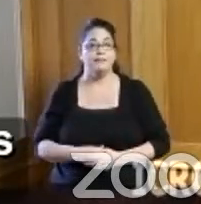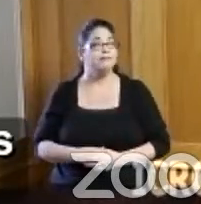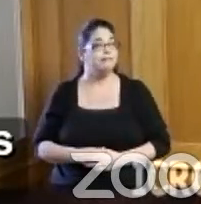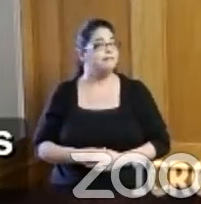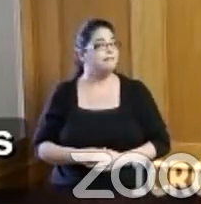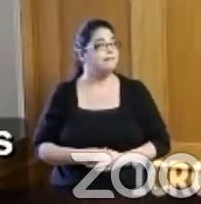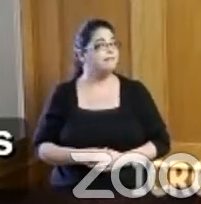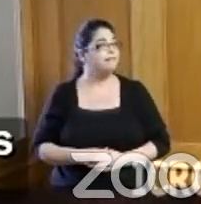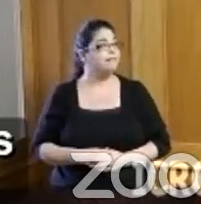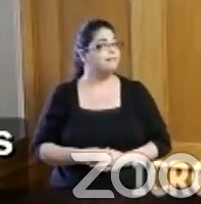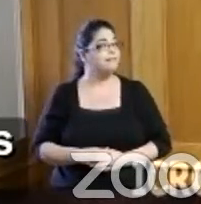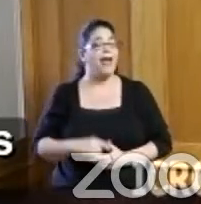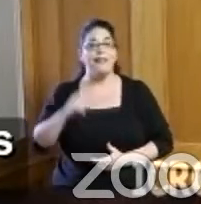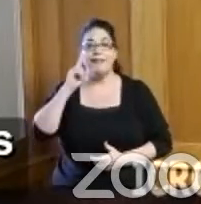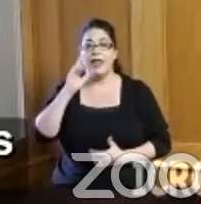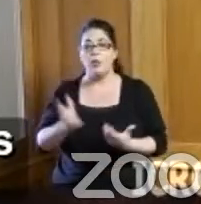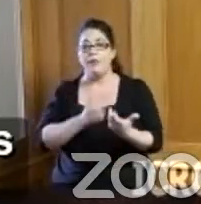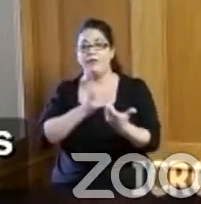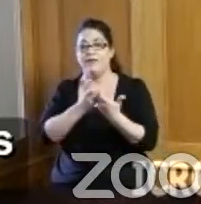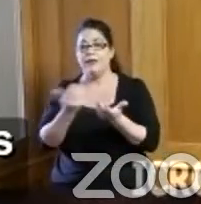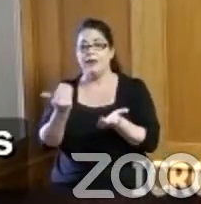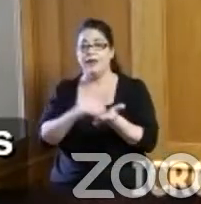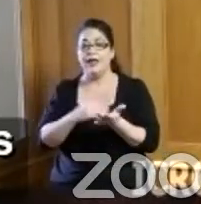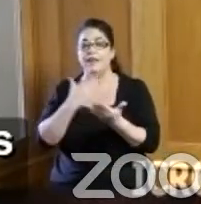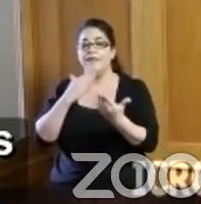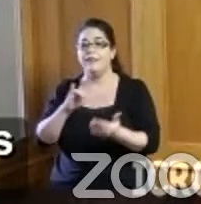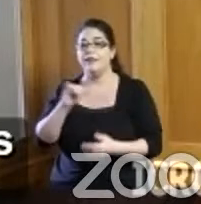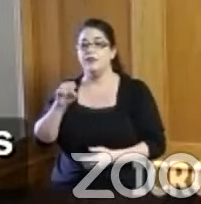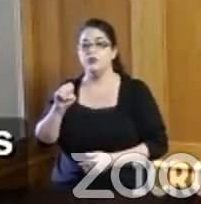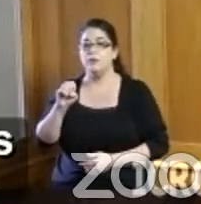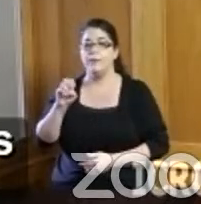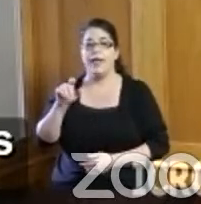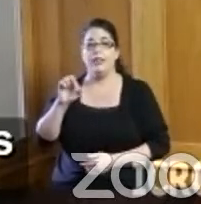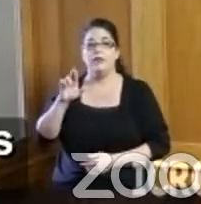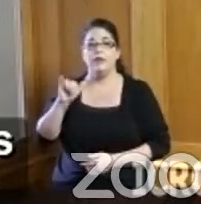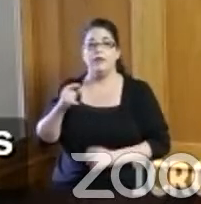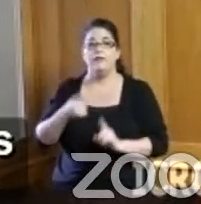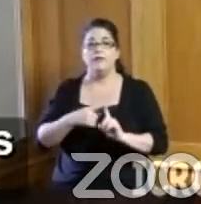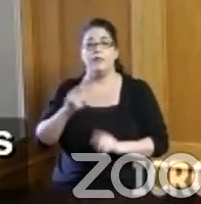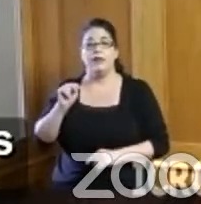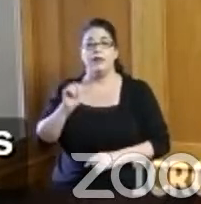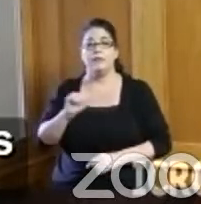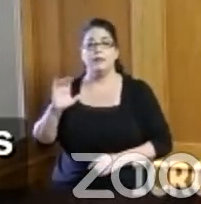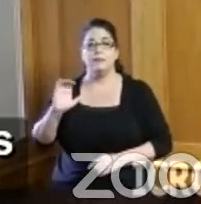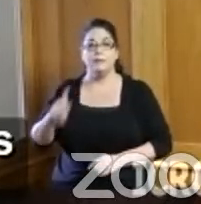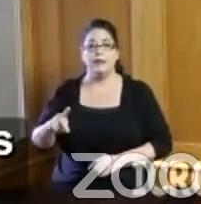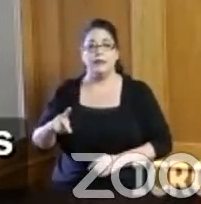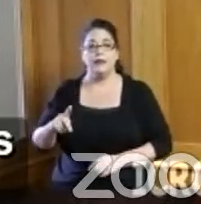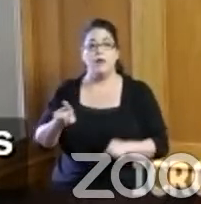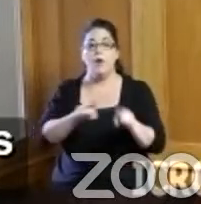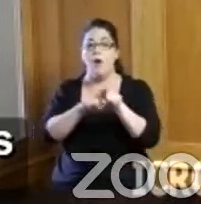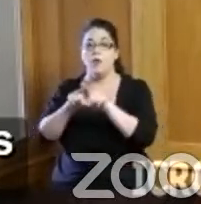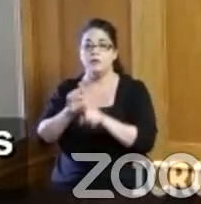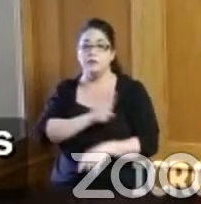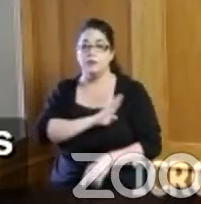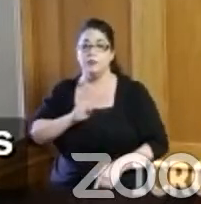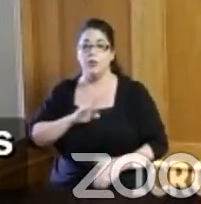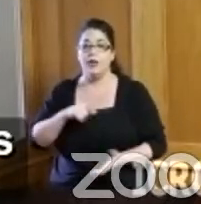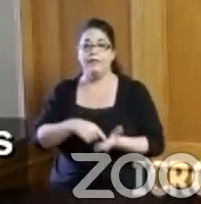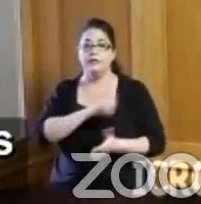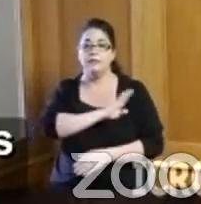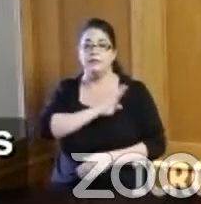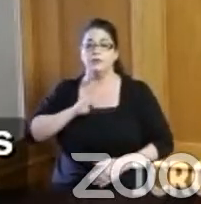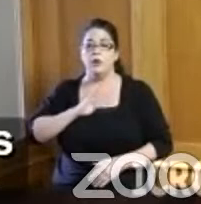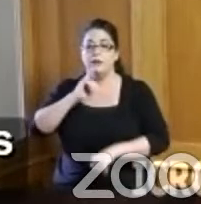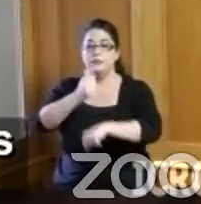would be fitting. And again, want to also thank Joe Mallory, the NAACP, but also this board, because I think we have set direction